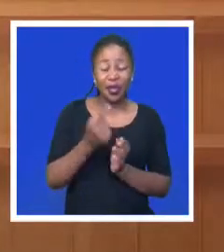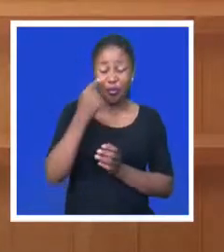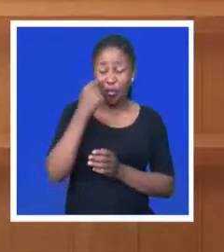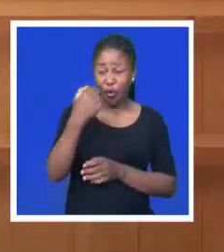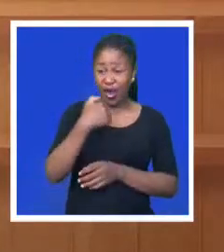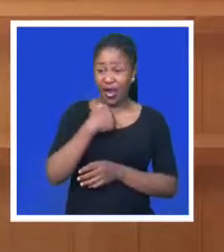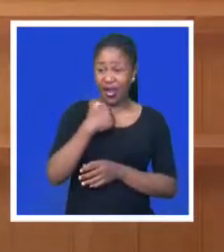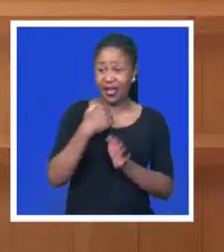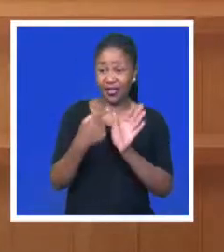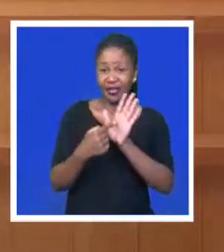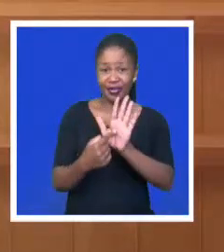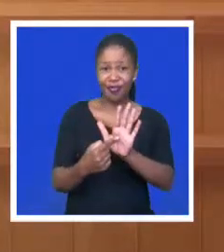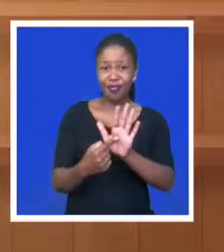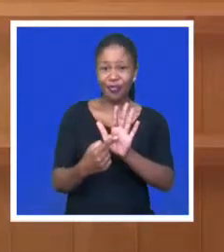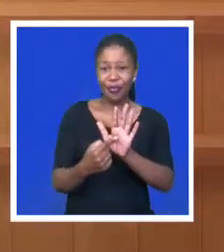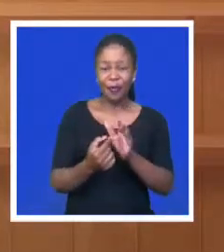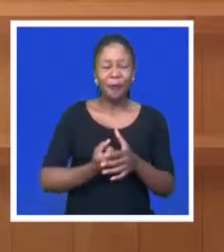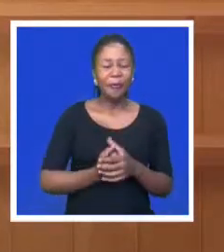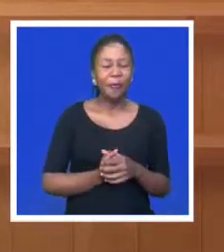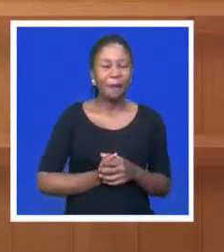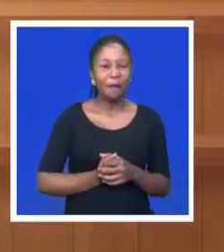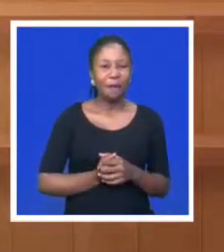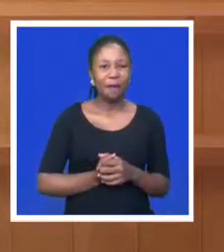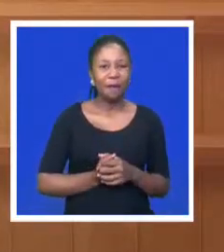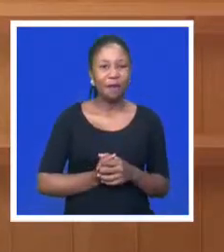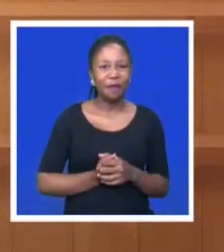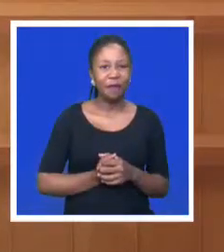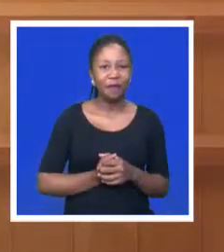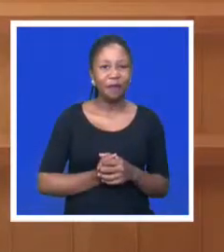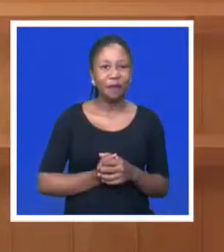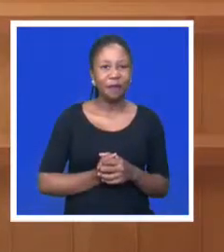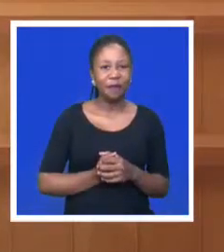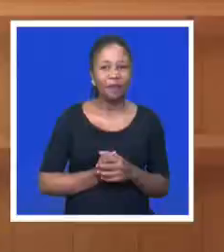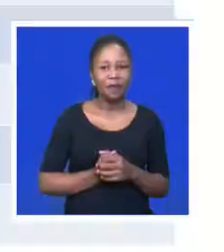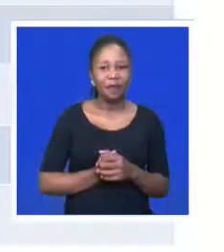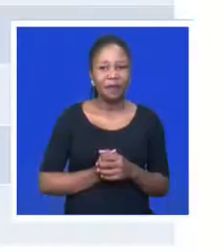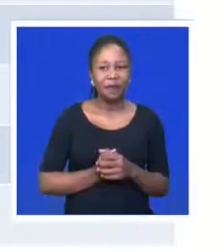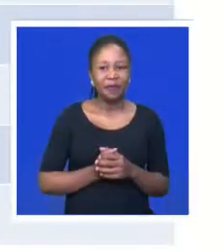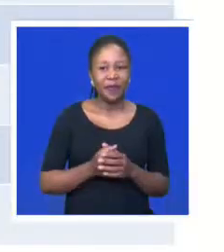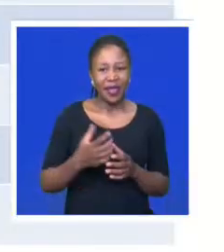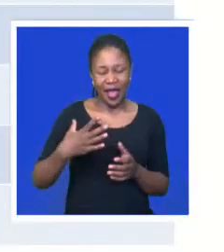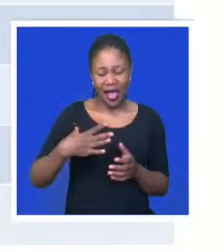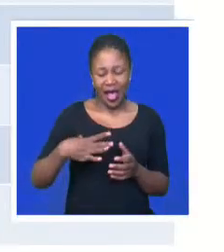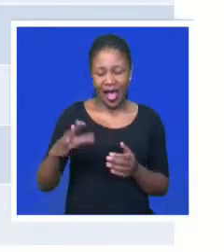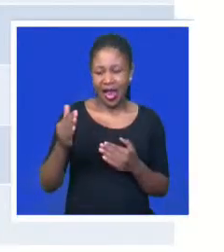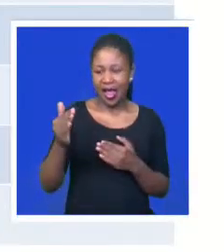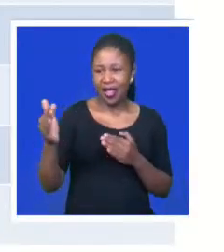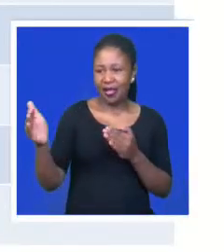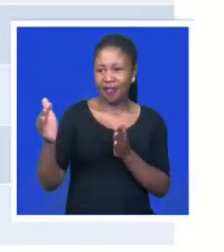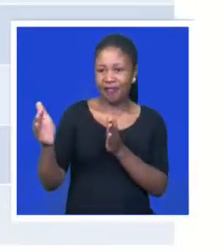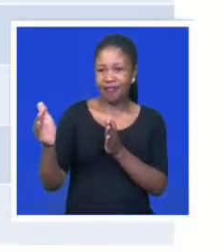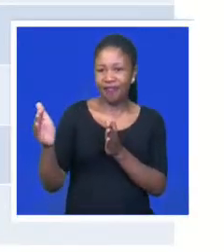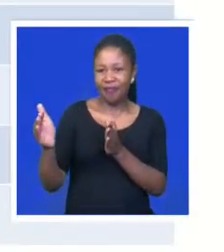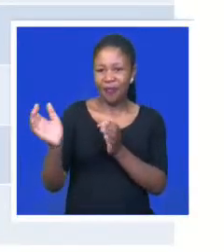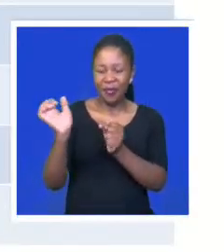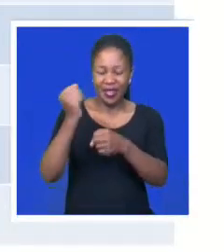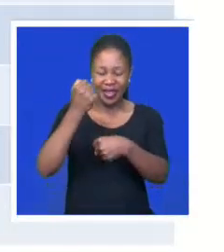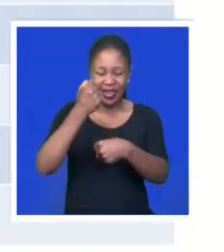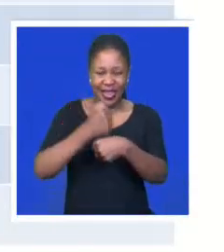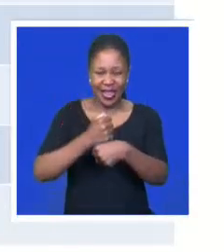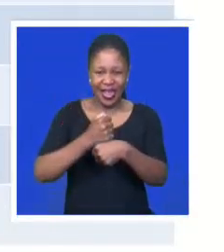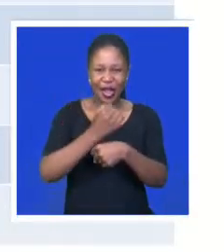table here. On the other side, you are going to write days, which will be day 1 up to